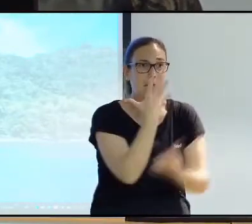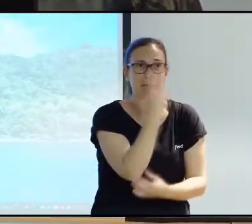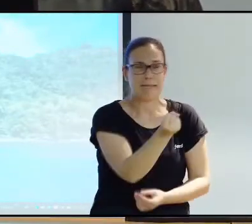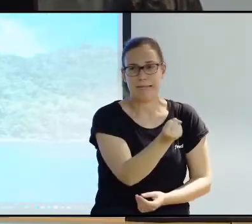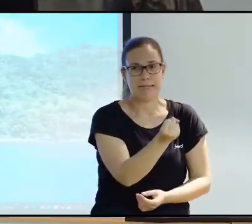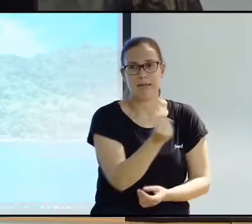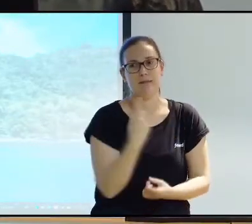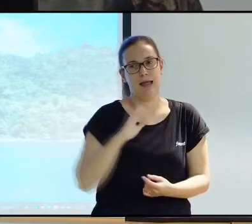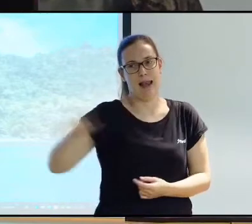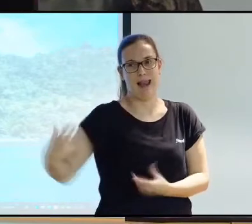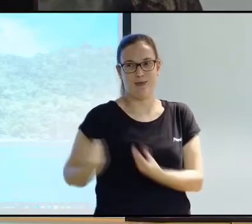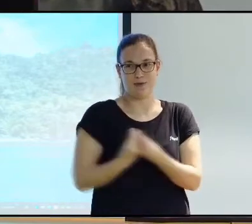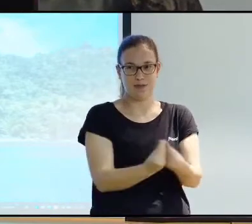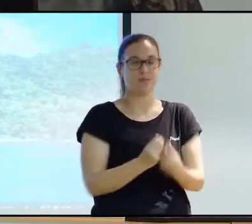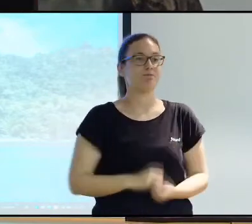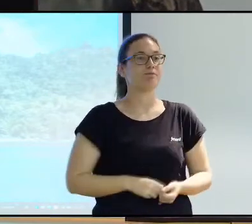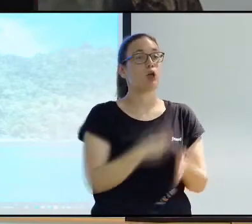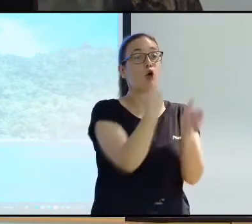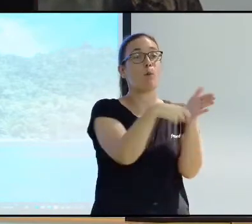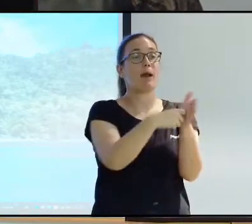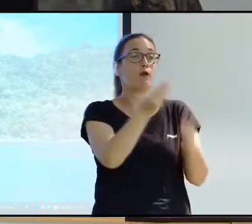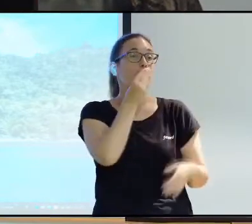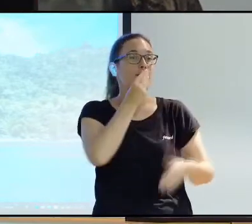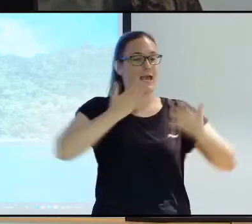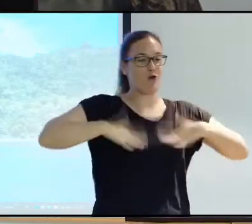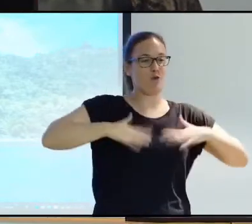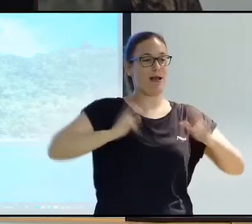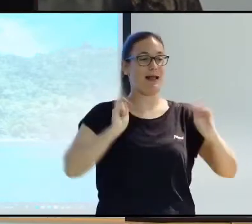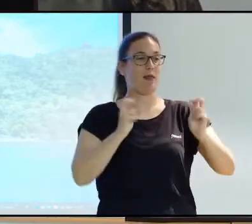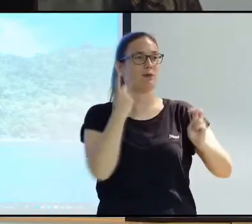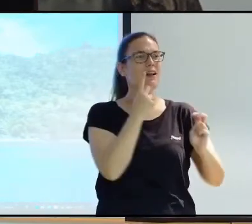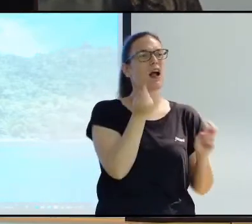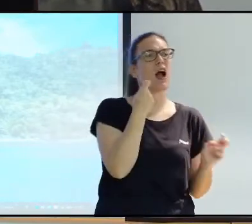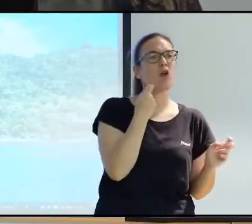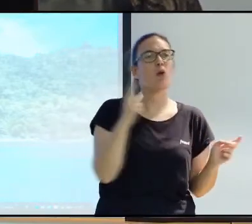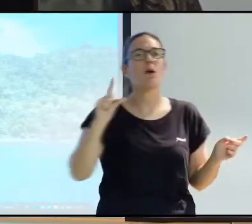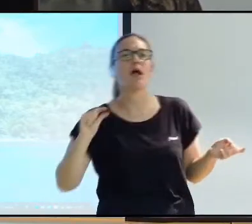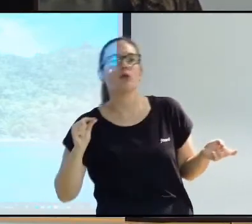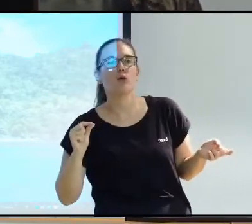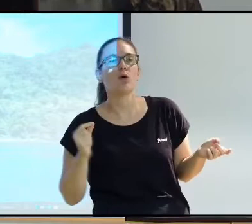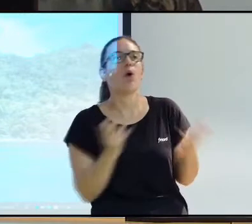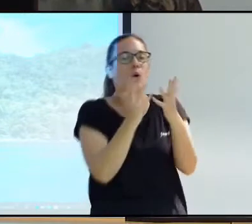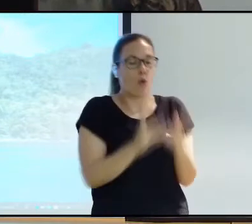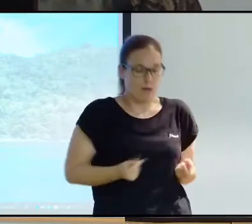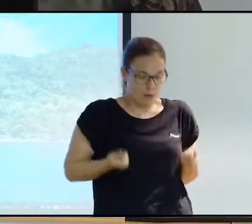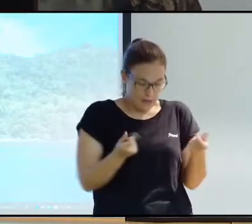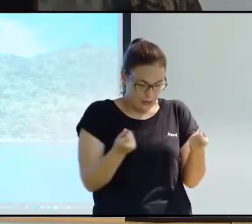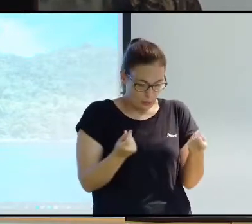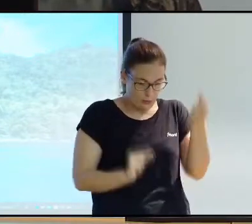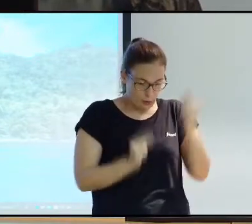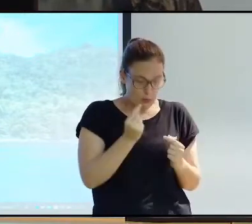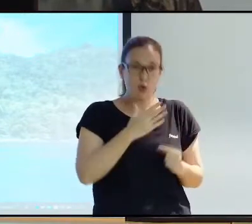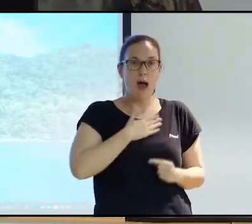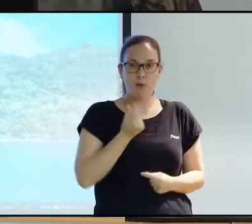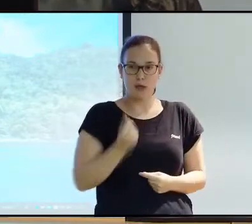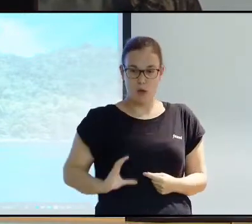me. So to buying shoes and socks, and to know how much money I can spend if something